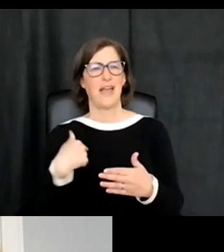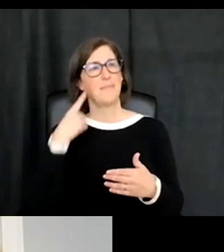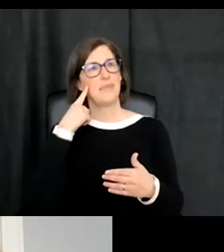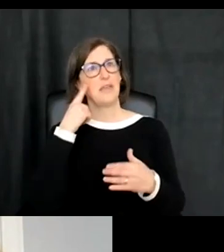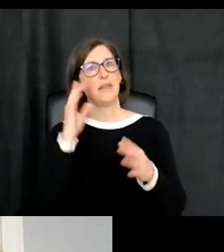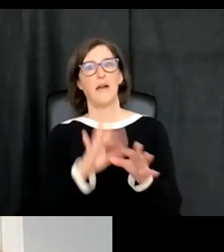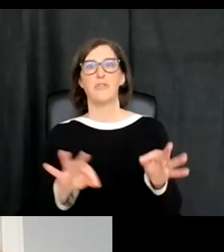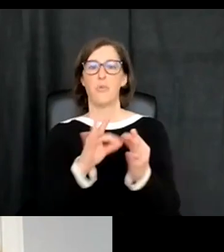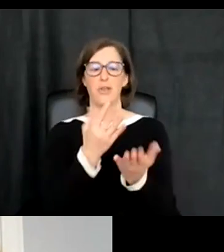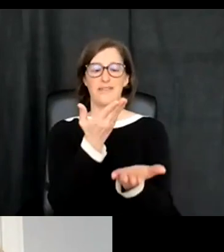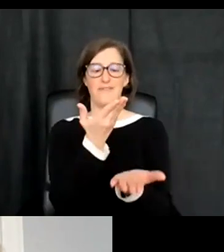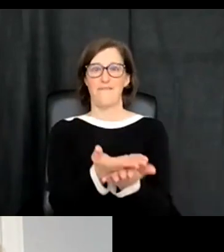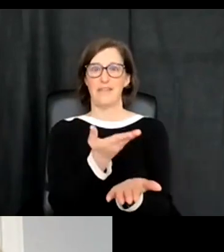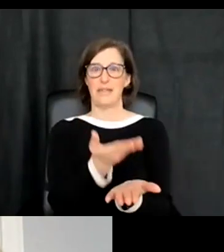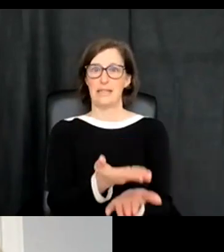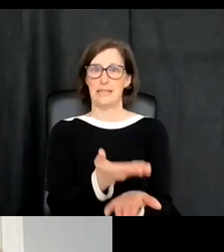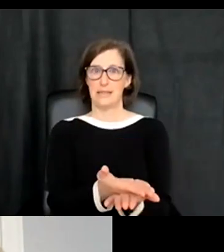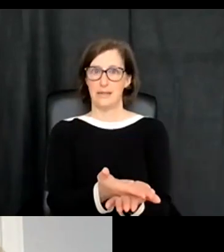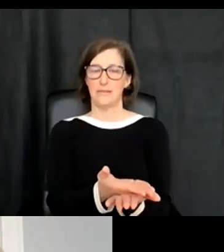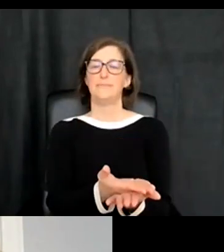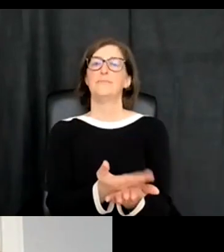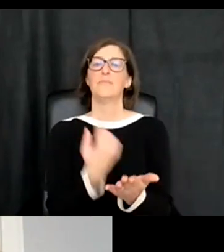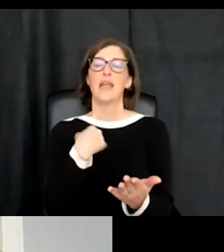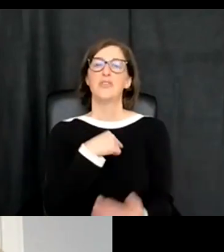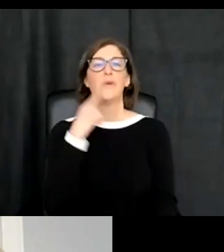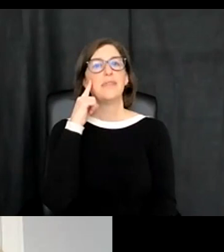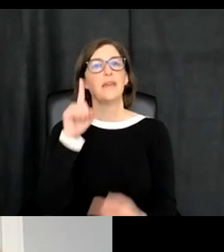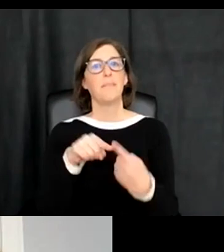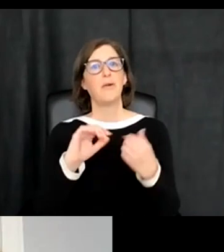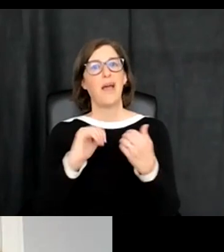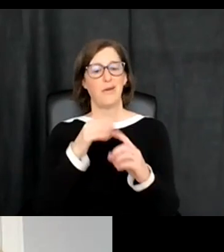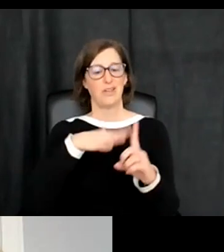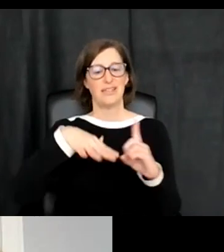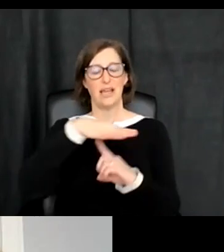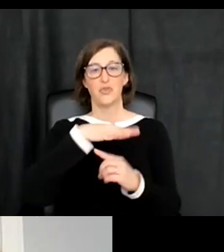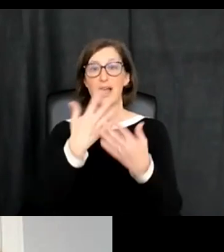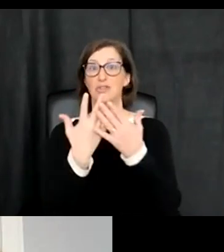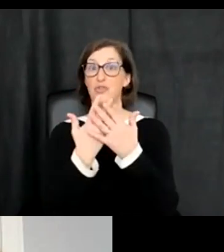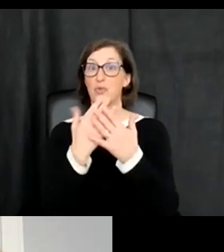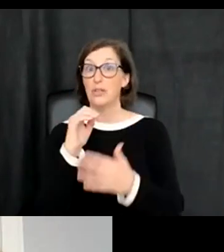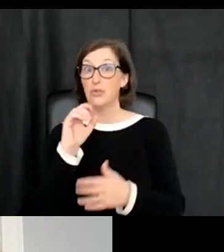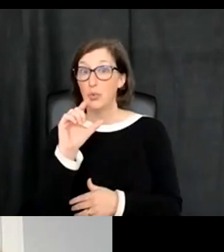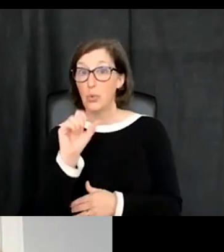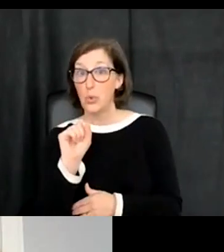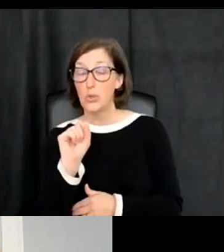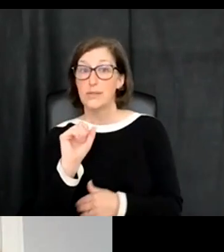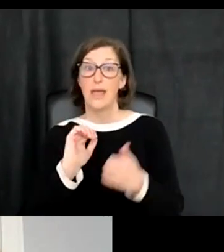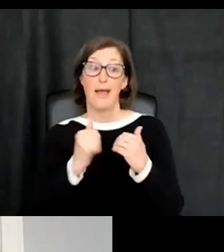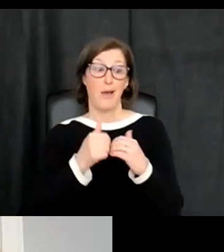of evidence, isn't it? And so as we think about how we contextualize screening tools, how we